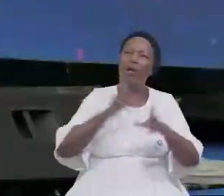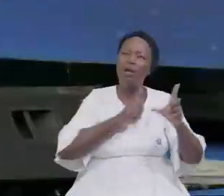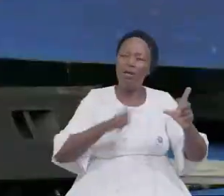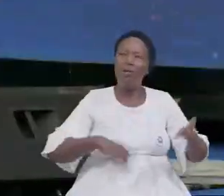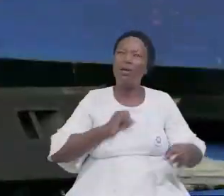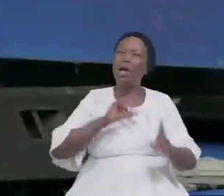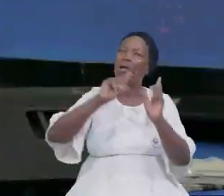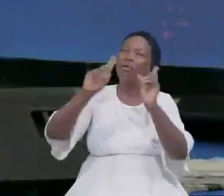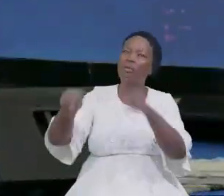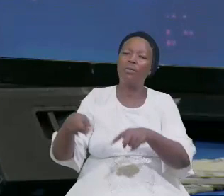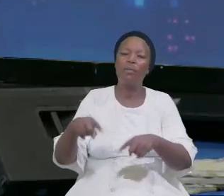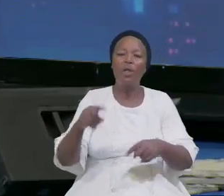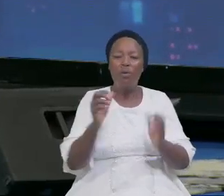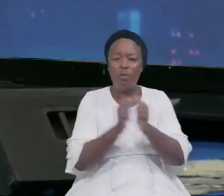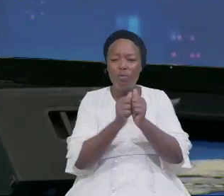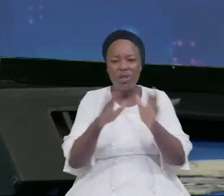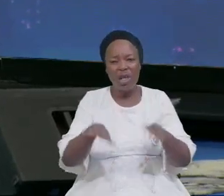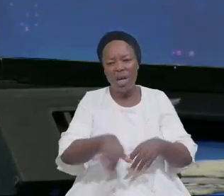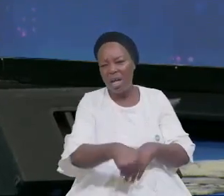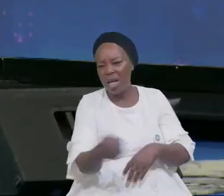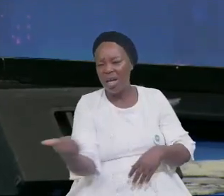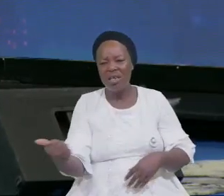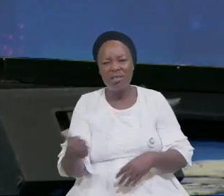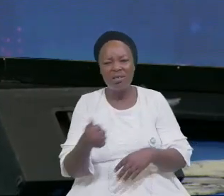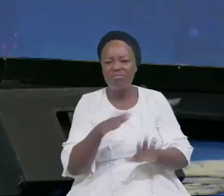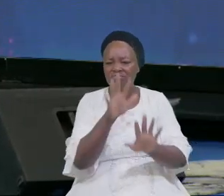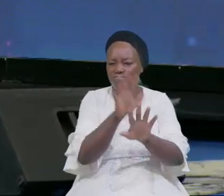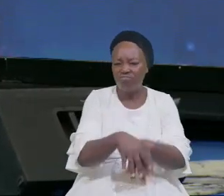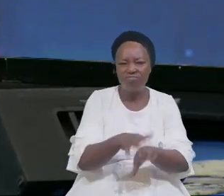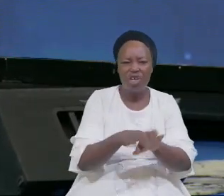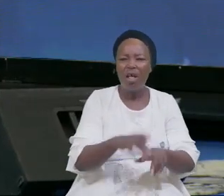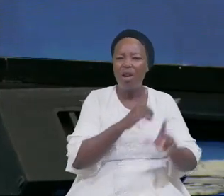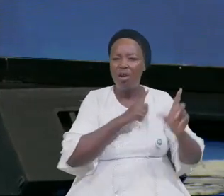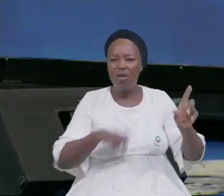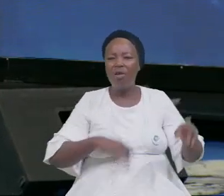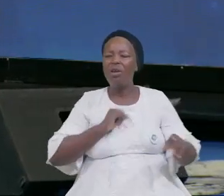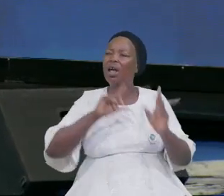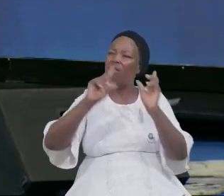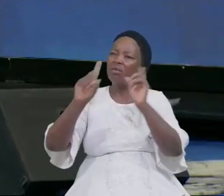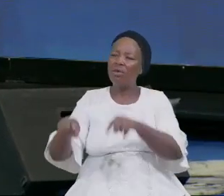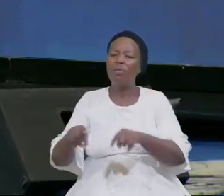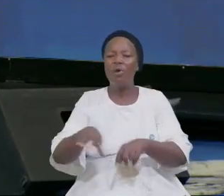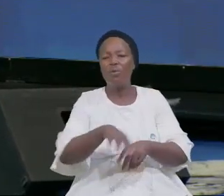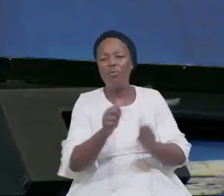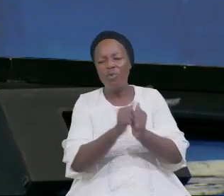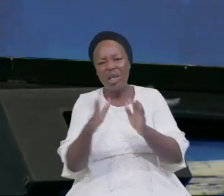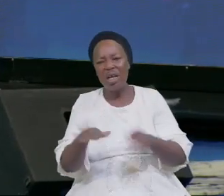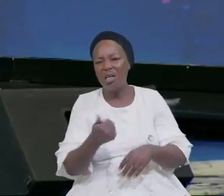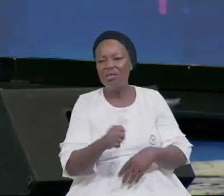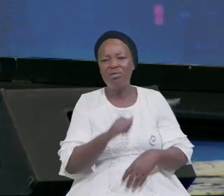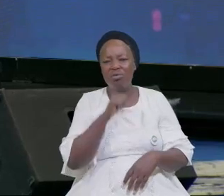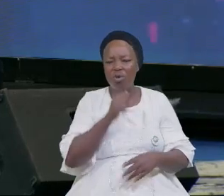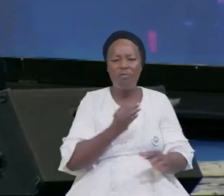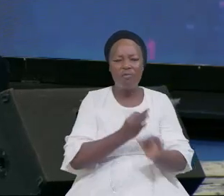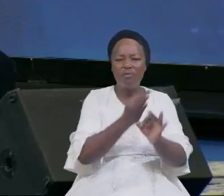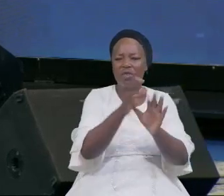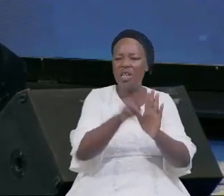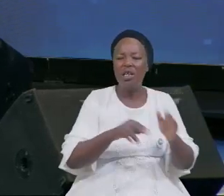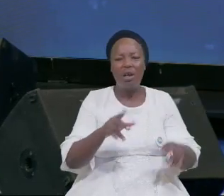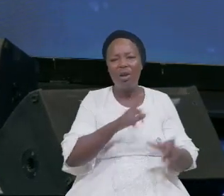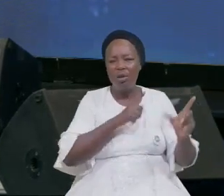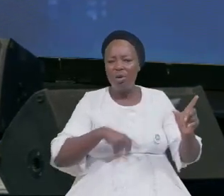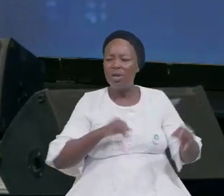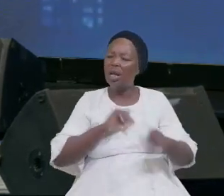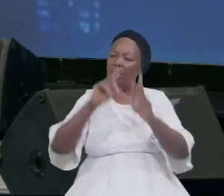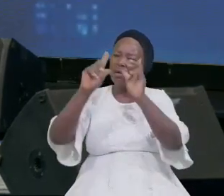come. Without any hypocrisy, Lord, I come. Without any insincerity, Lord, I come.